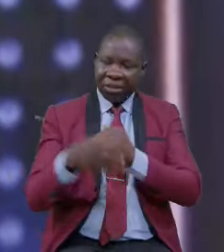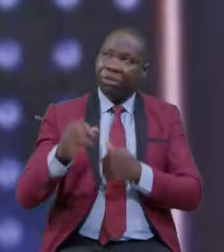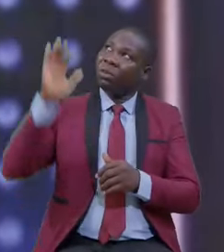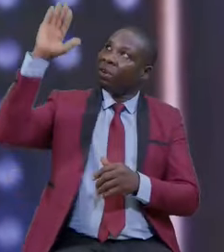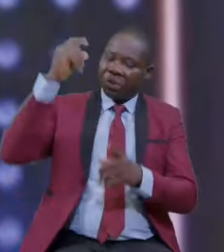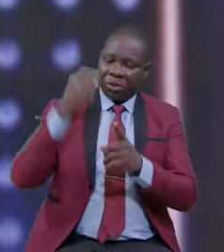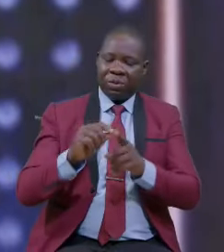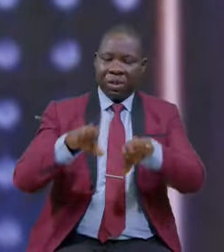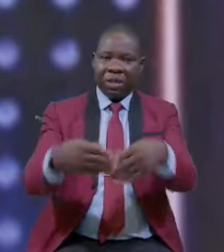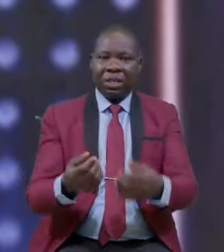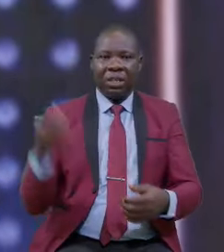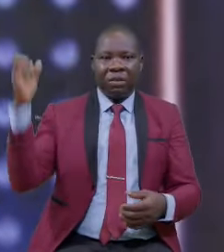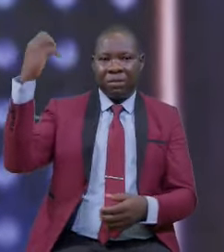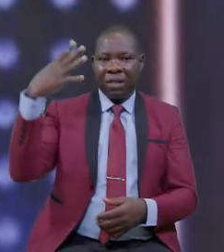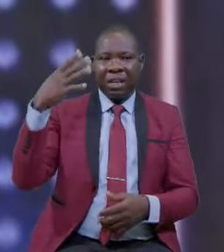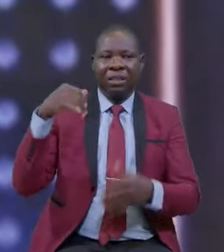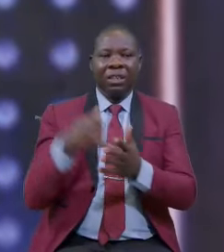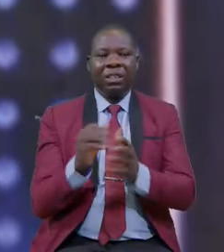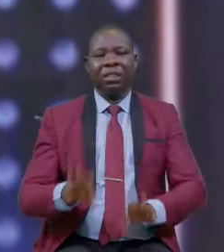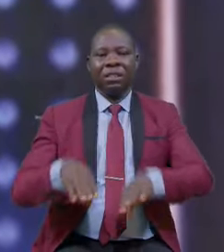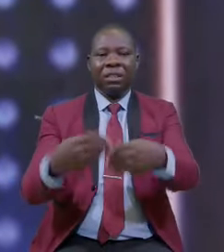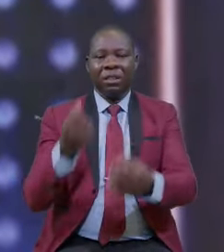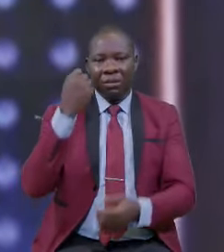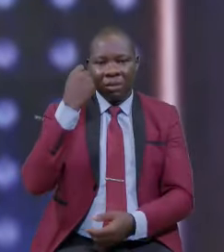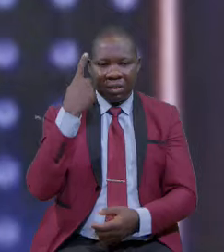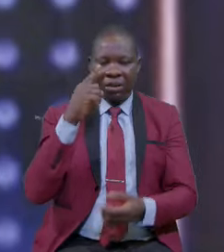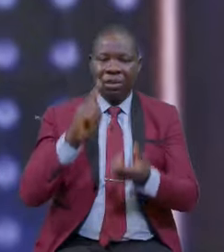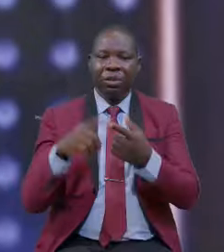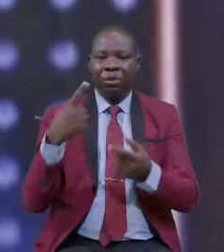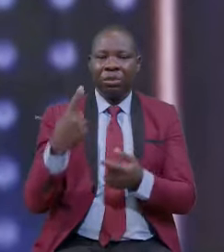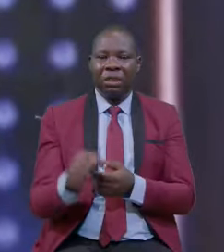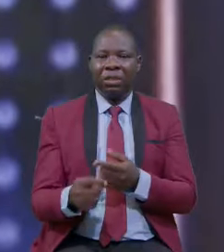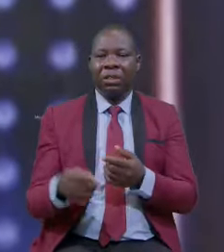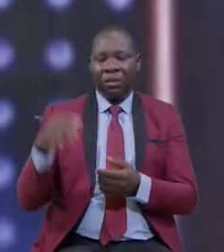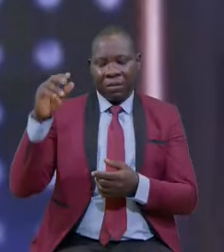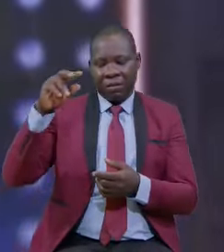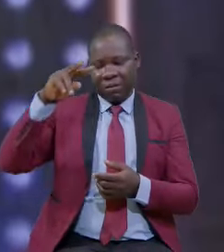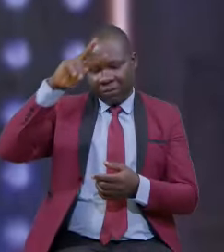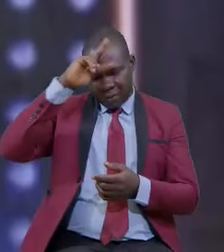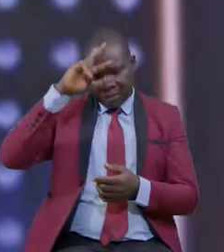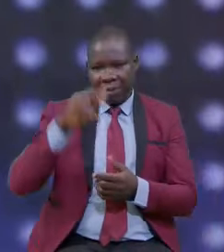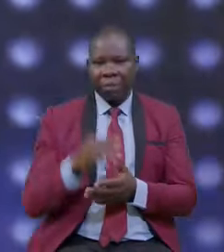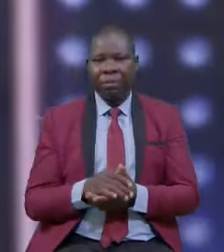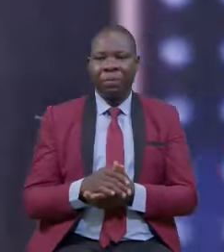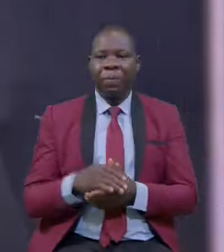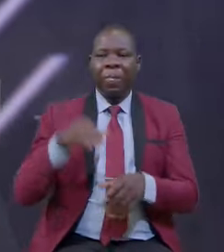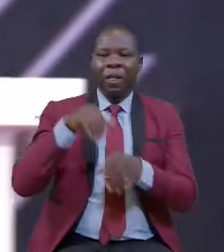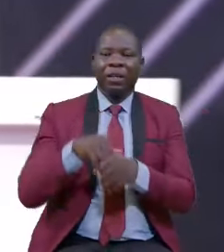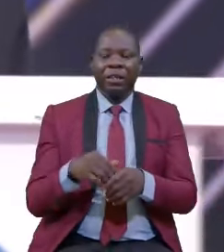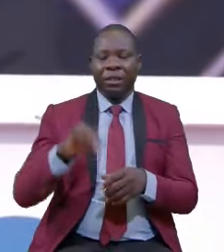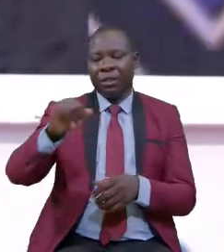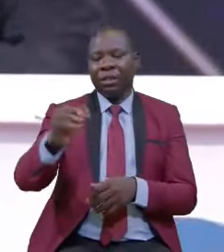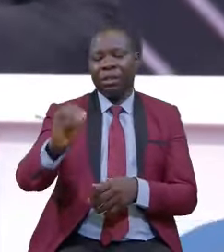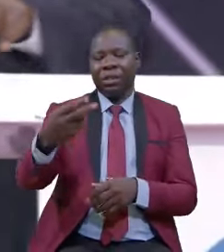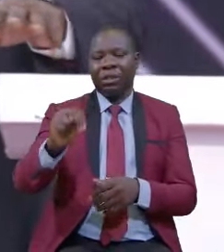light, it giveth understanding unto the simple. In John chapter 17,